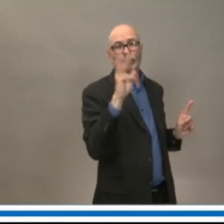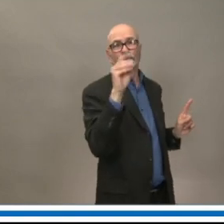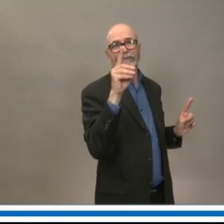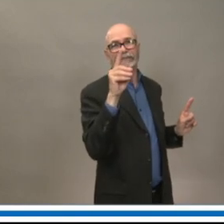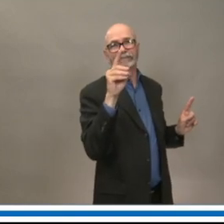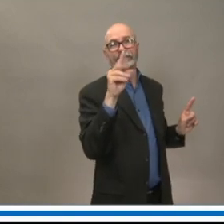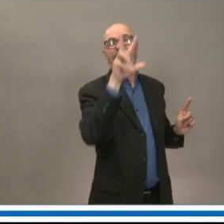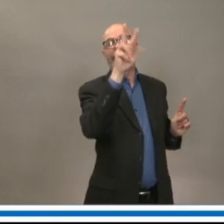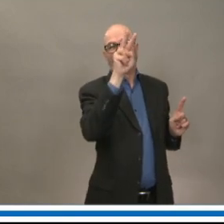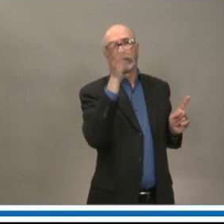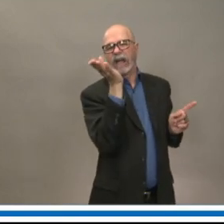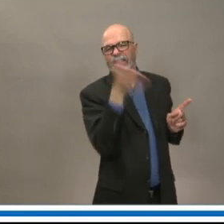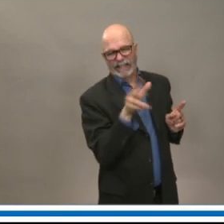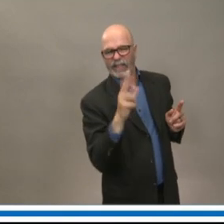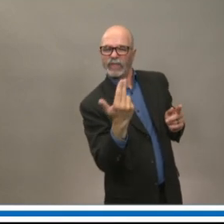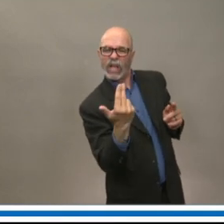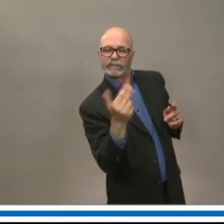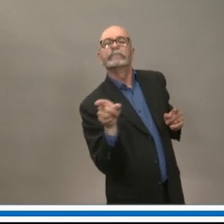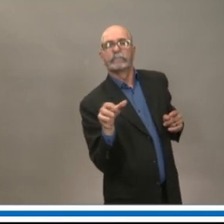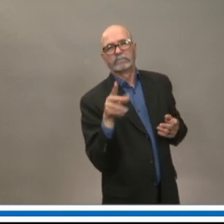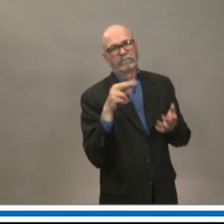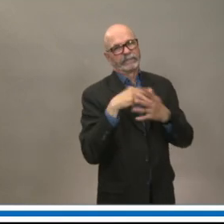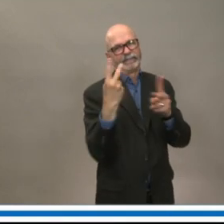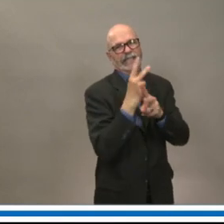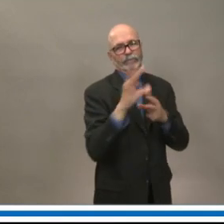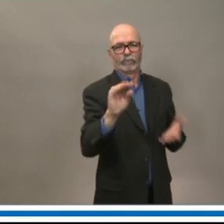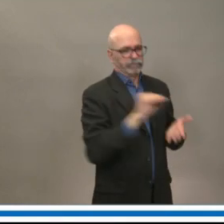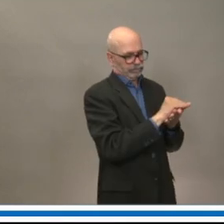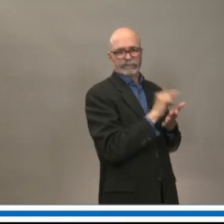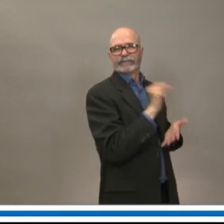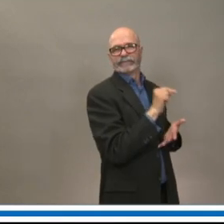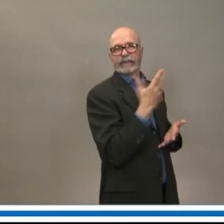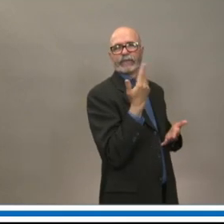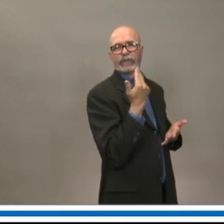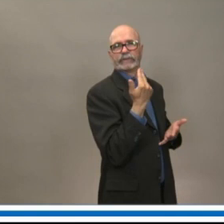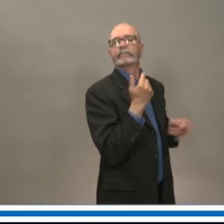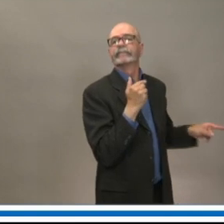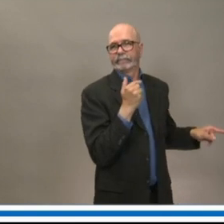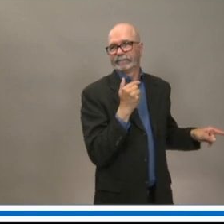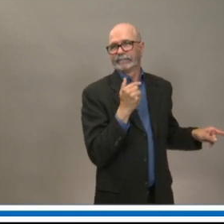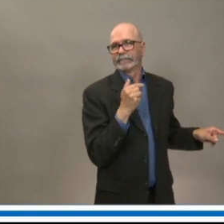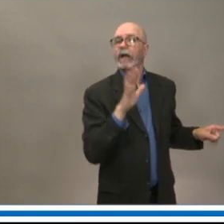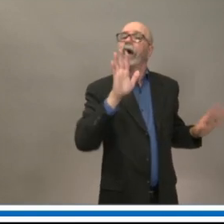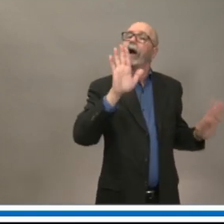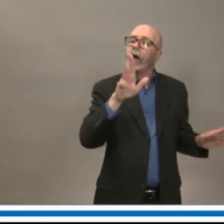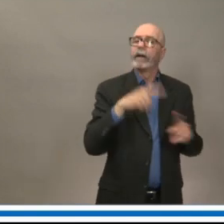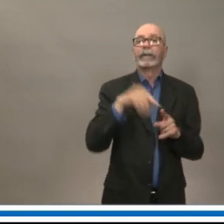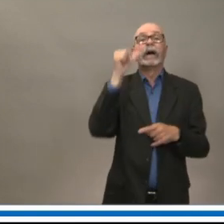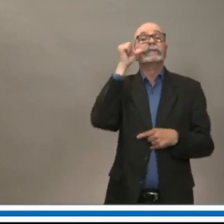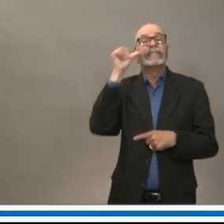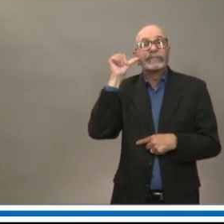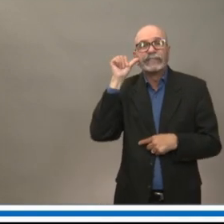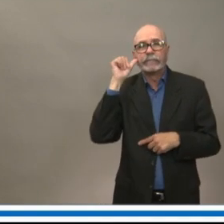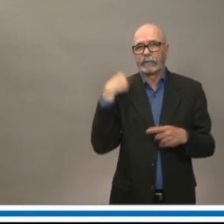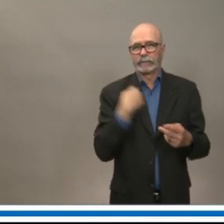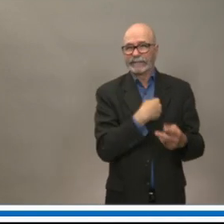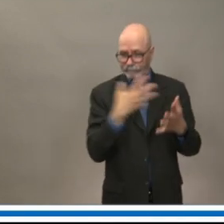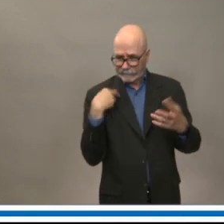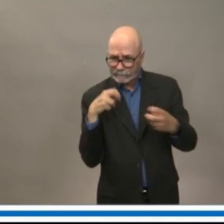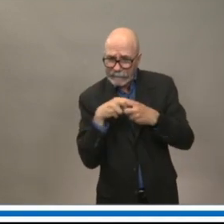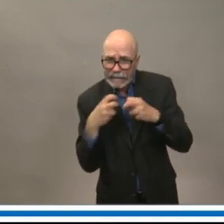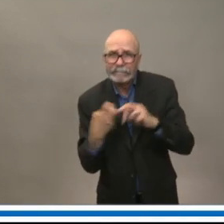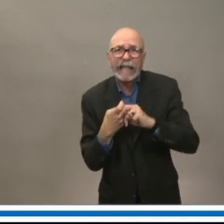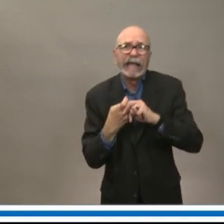It's important to understand that context. As I said yesterday, we have two major issues which are driving disease in our case numbers in Nova Scotia.